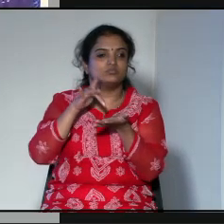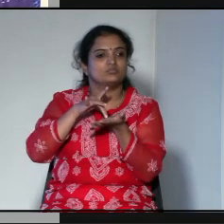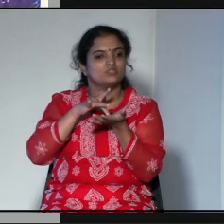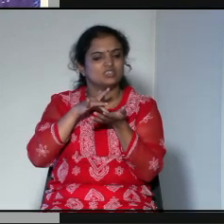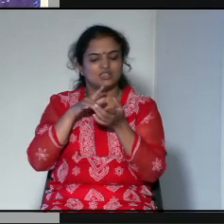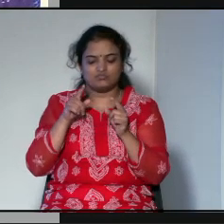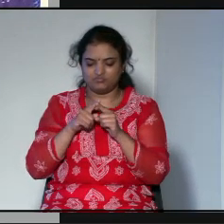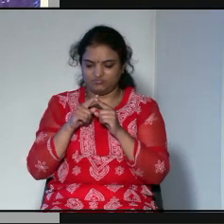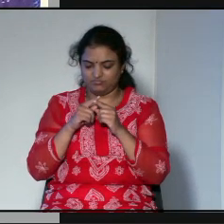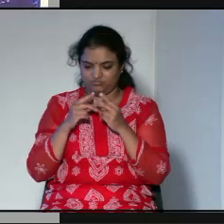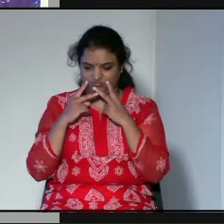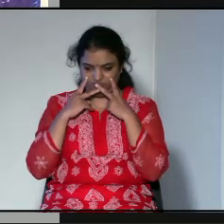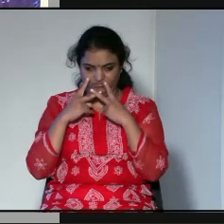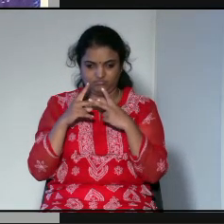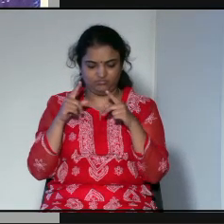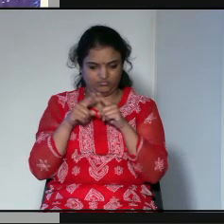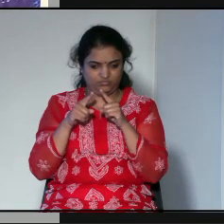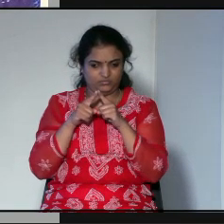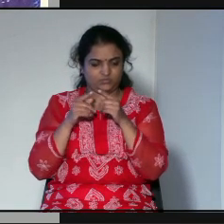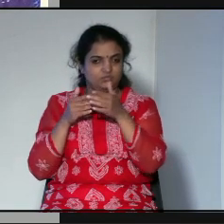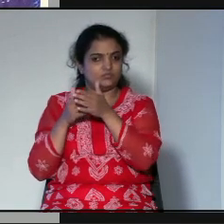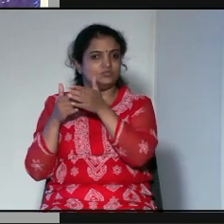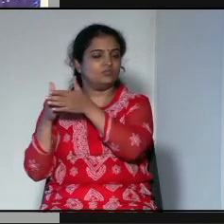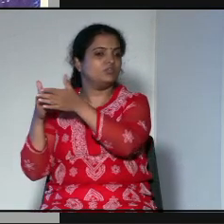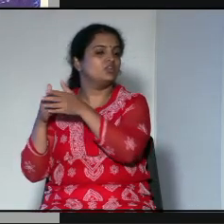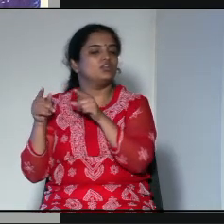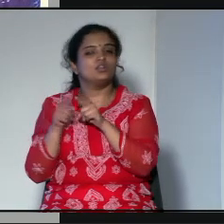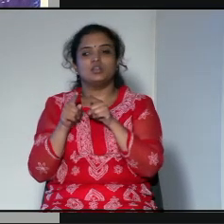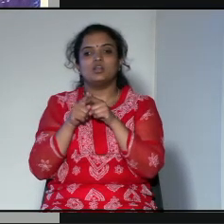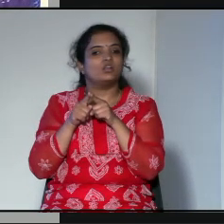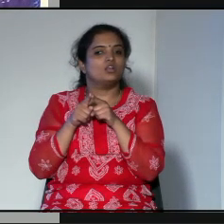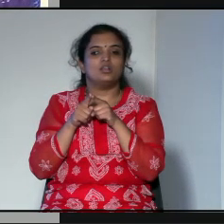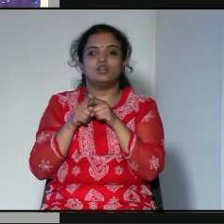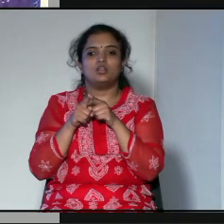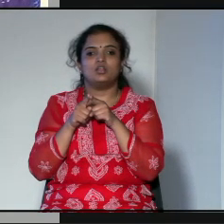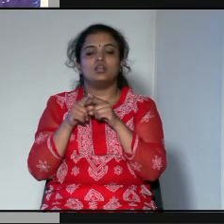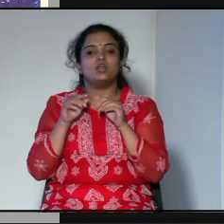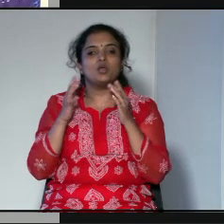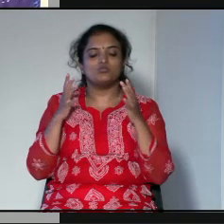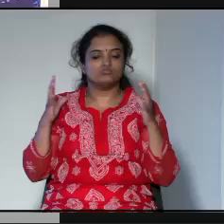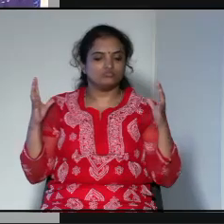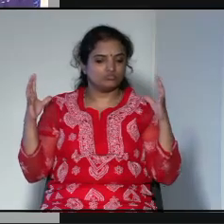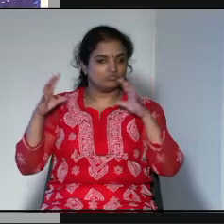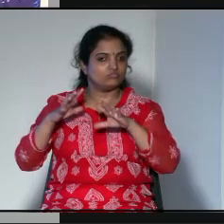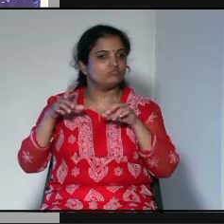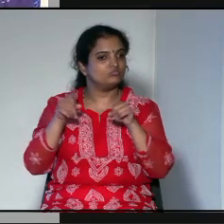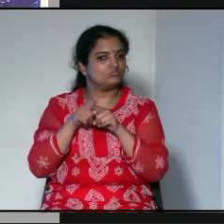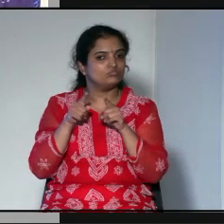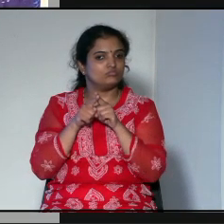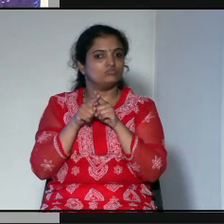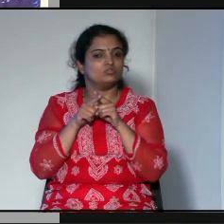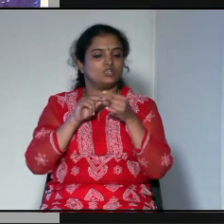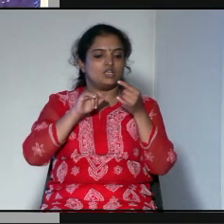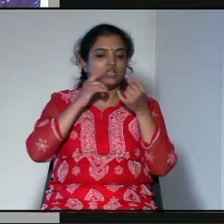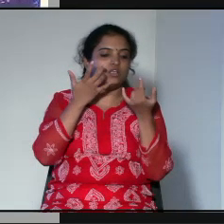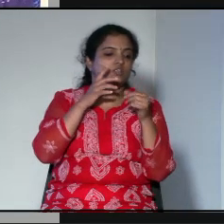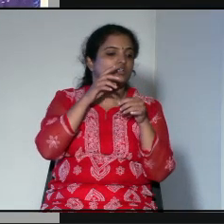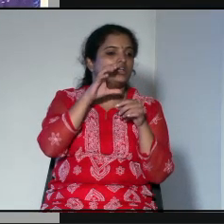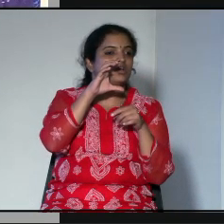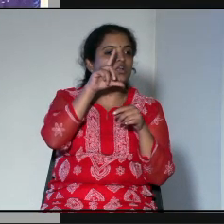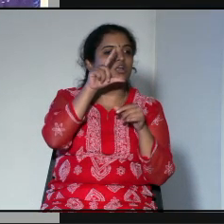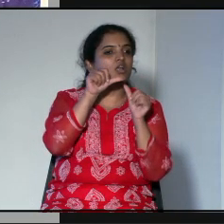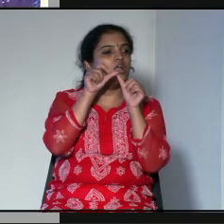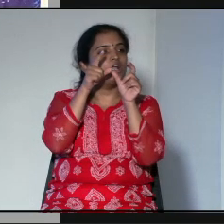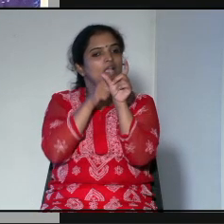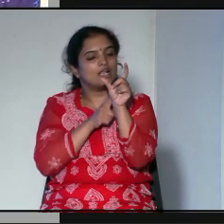systematic seasonal working pattern in which the Poddapukur house was where the bulk of the work with clay cores, wax models, and outer